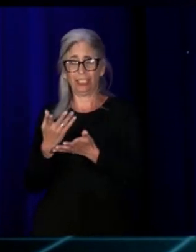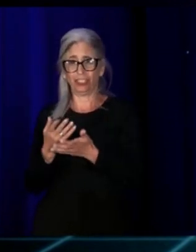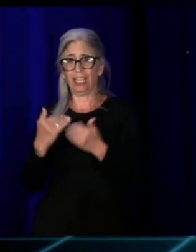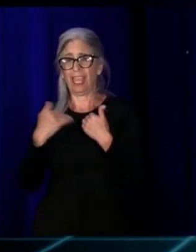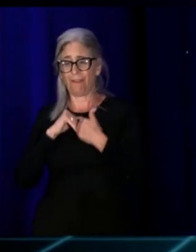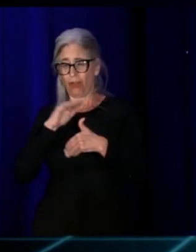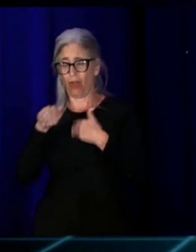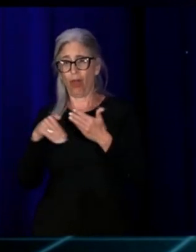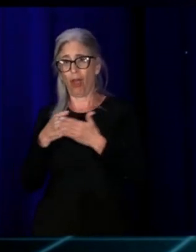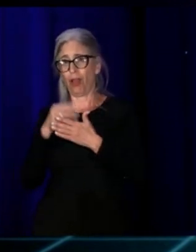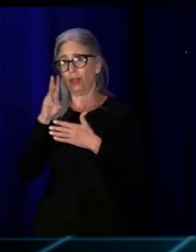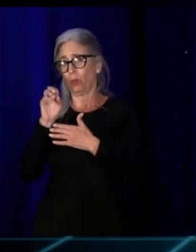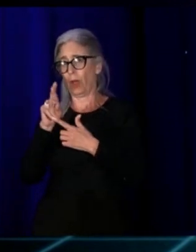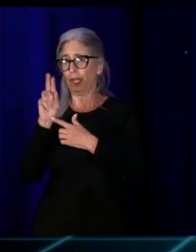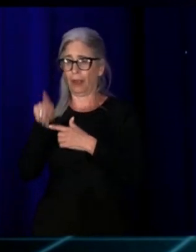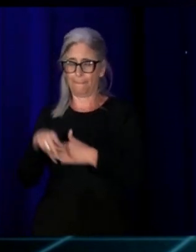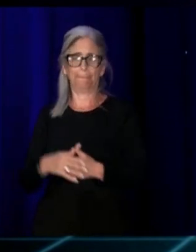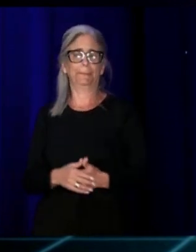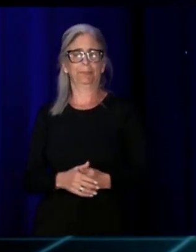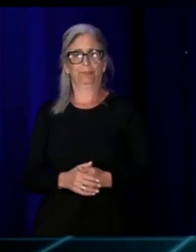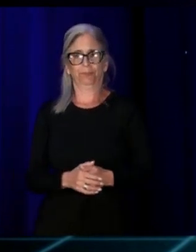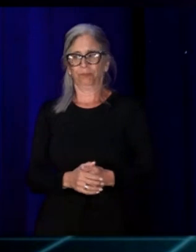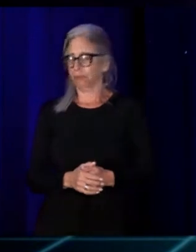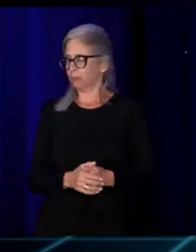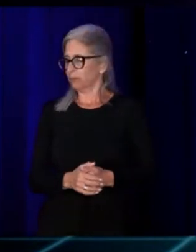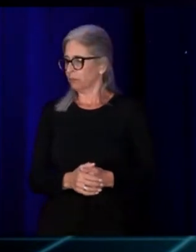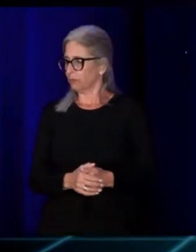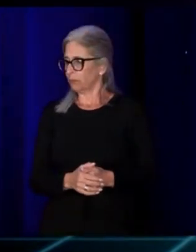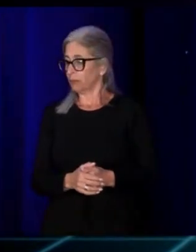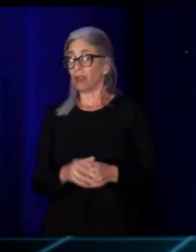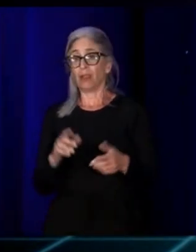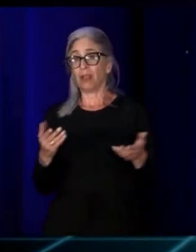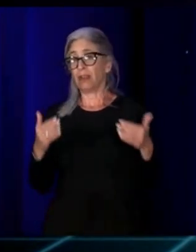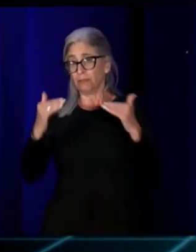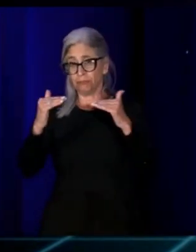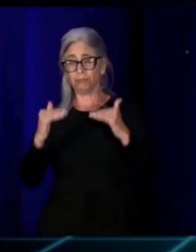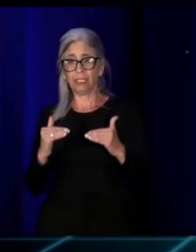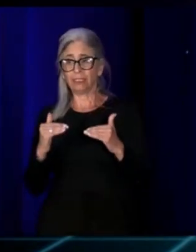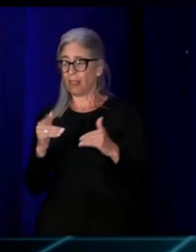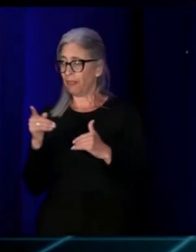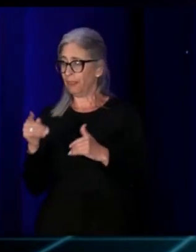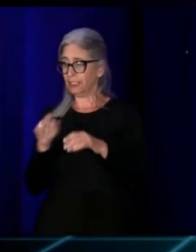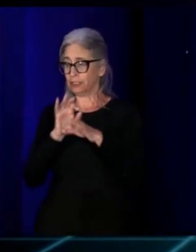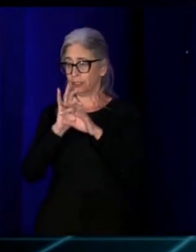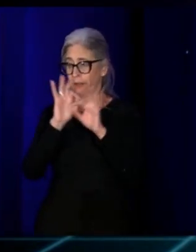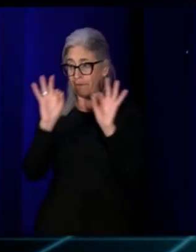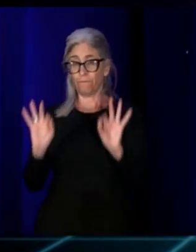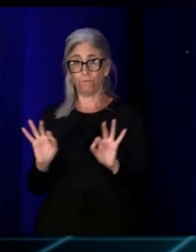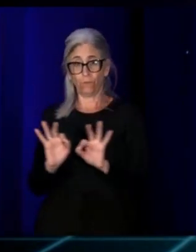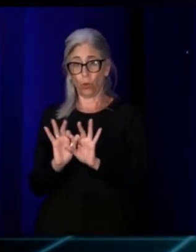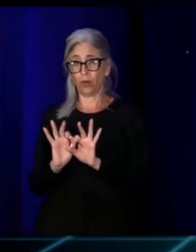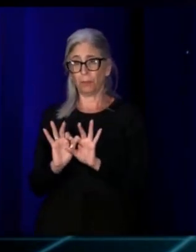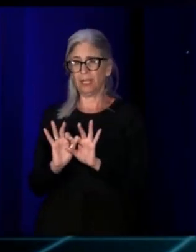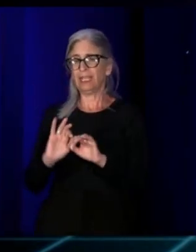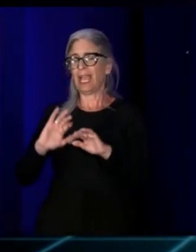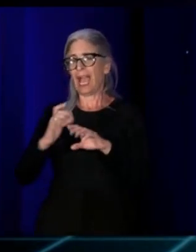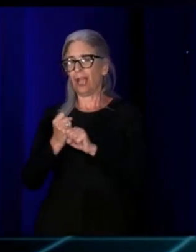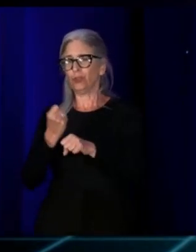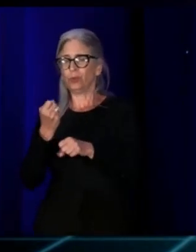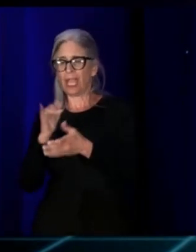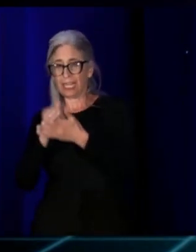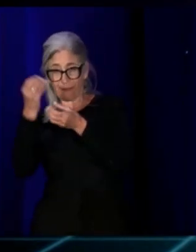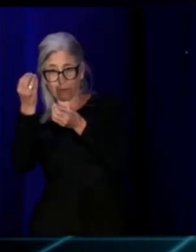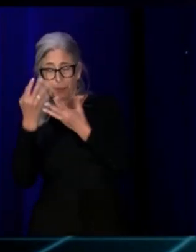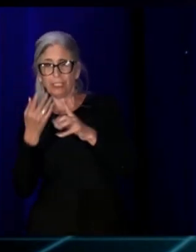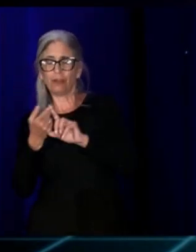it all wired up. And then this use form state is how you actually kind of get this